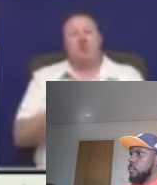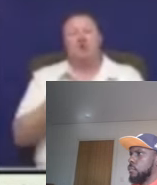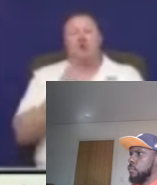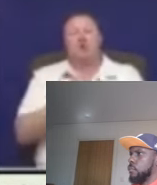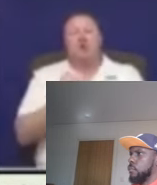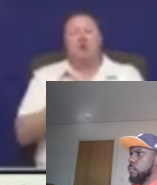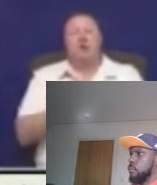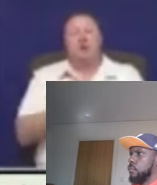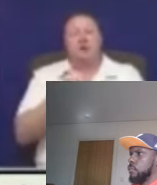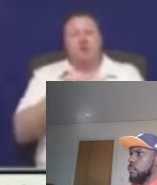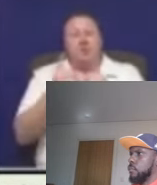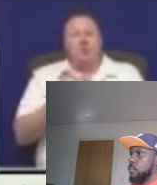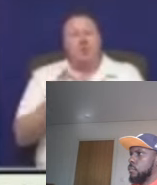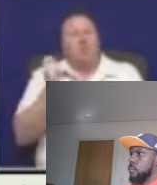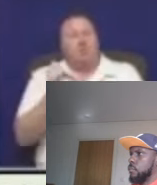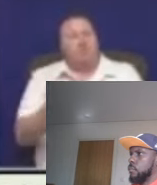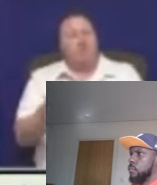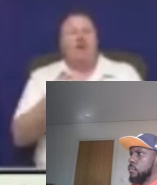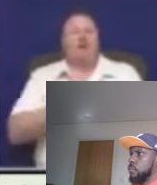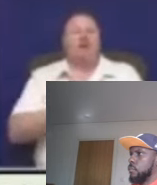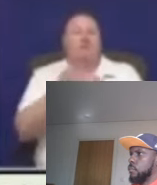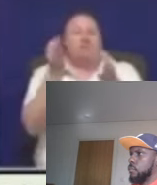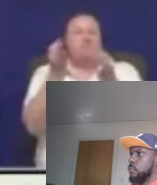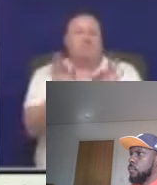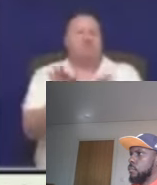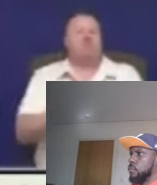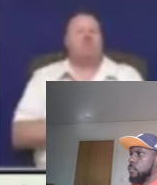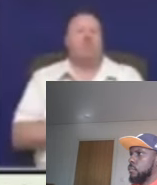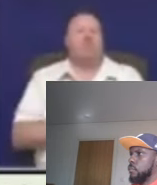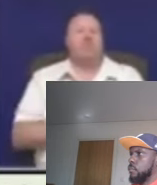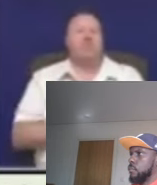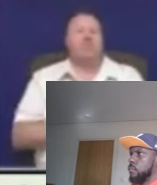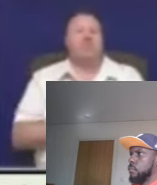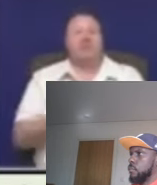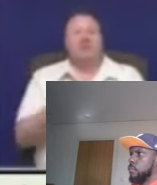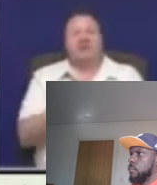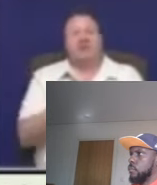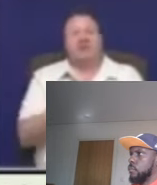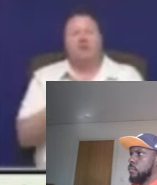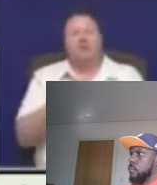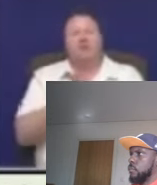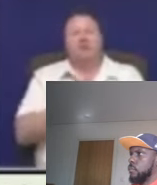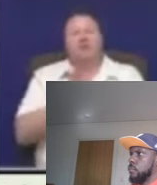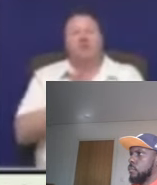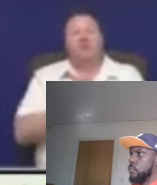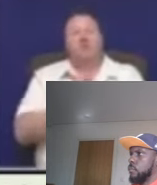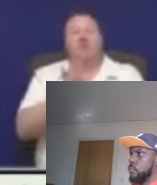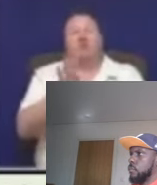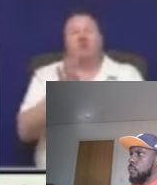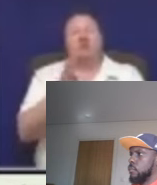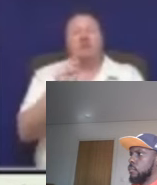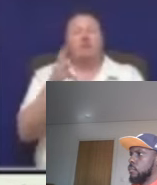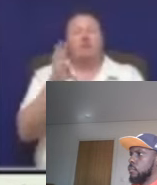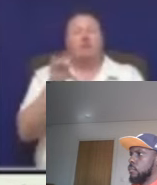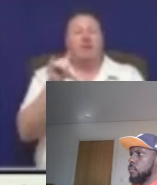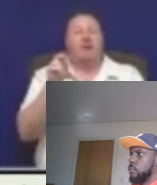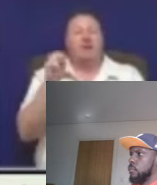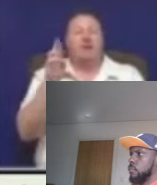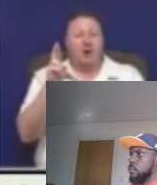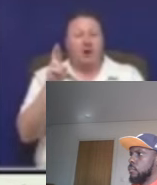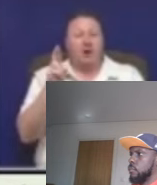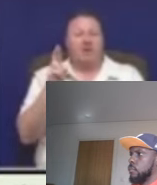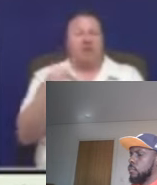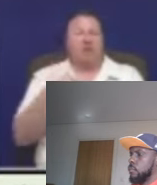their financial obligations promptly. Moreover, the 14 billion rand owed to us by user departments must be